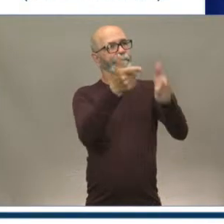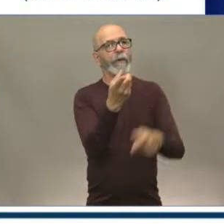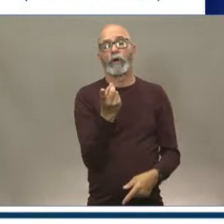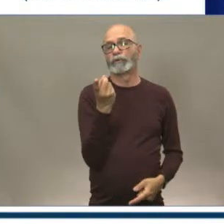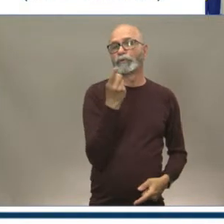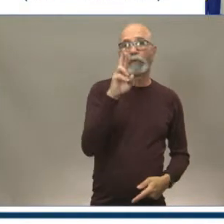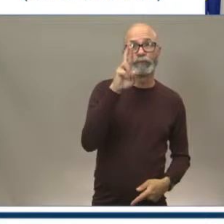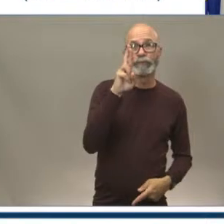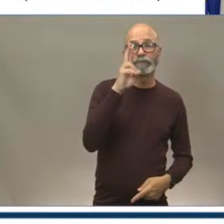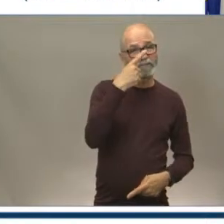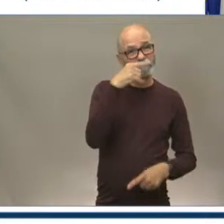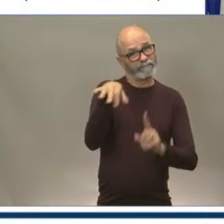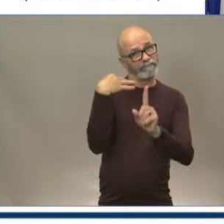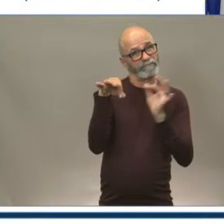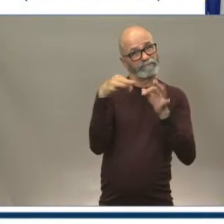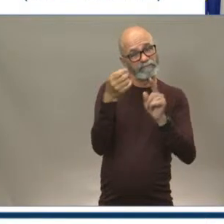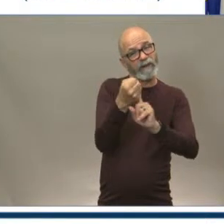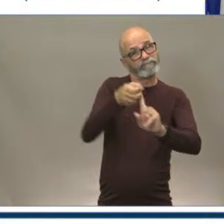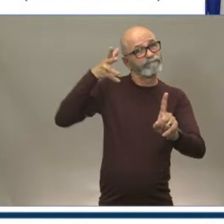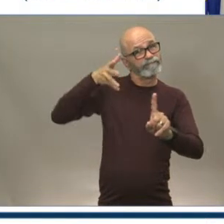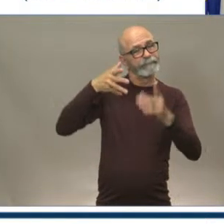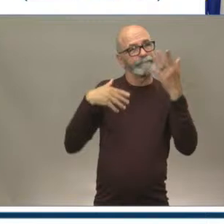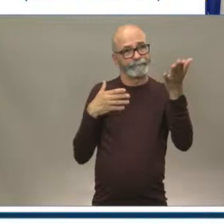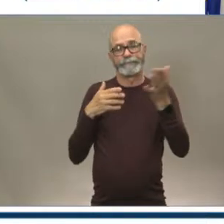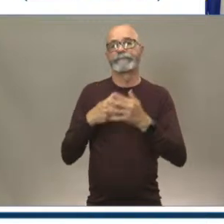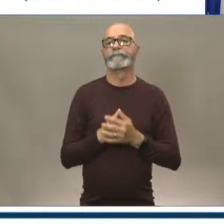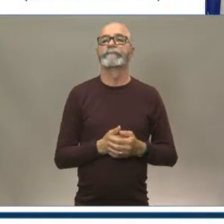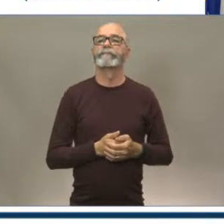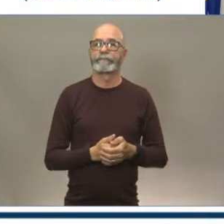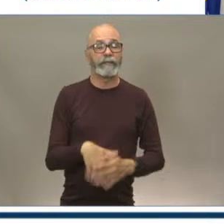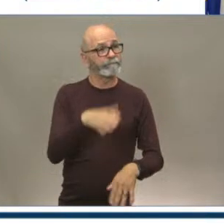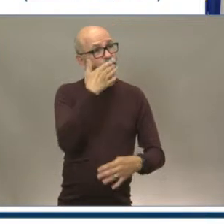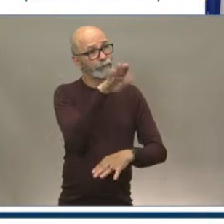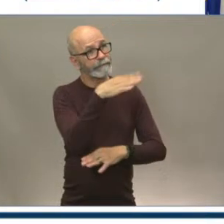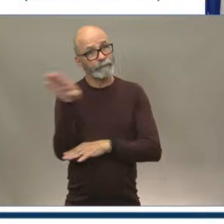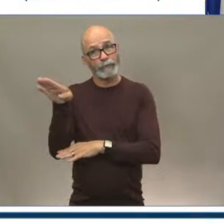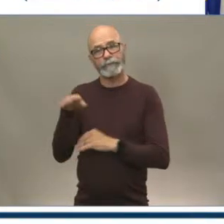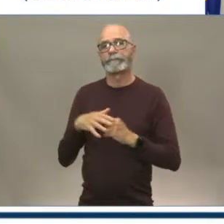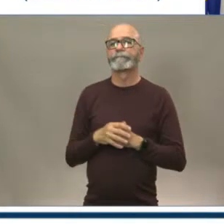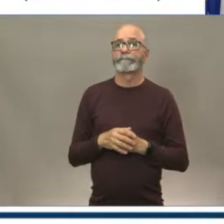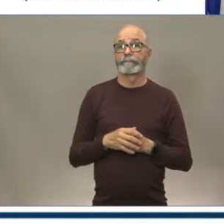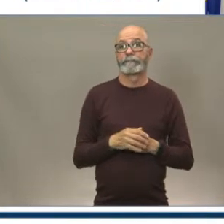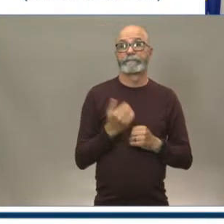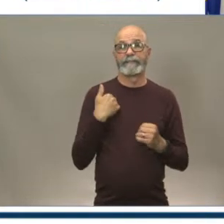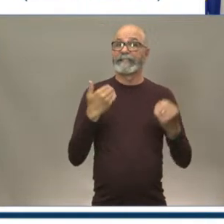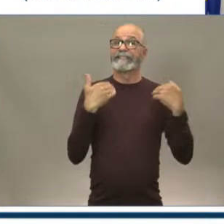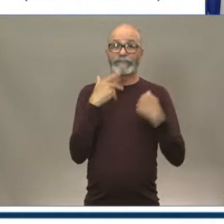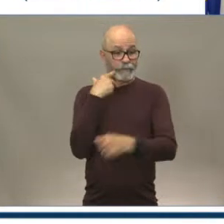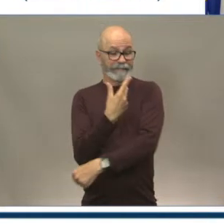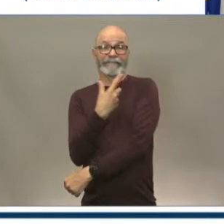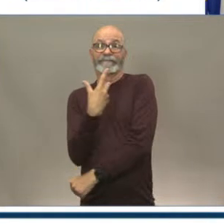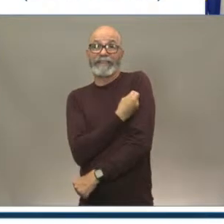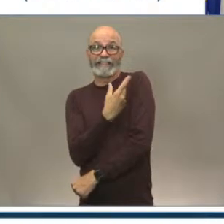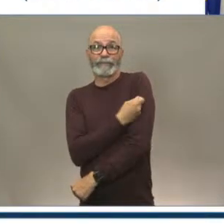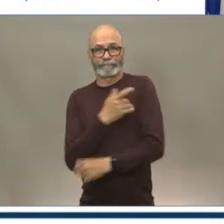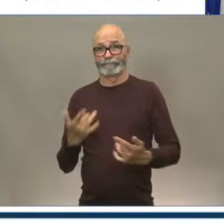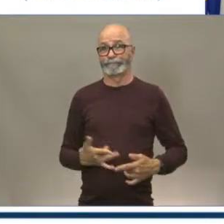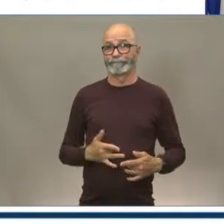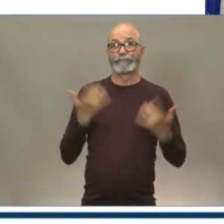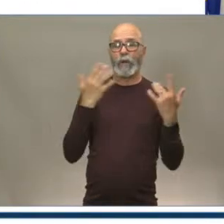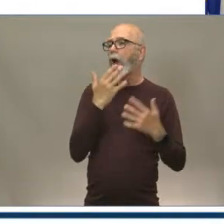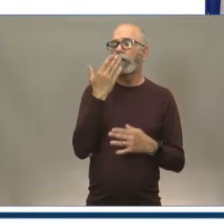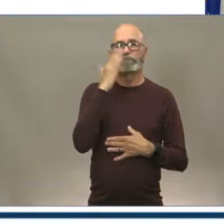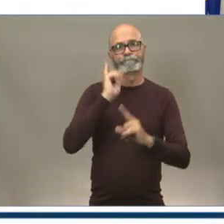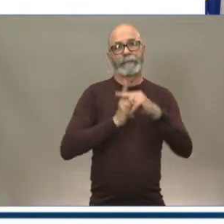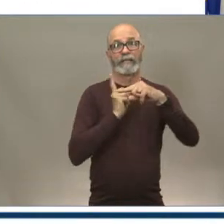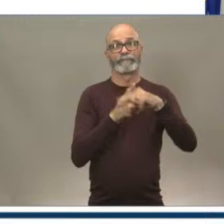breakdown. Thank you, Premier. Good afternoon, everybody. We do have a vaccine program update today, and it is good news. Things